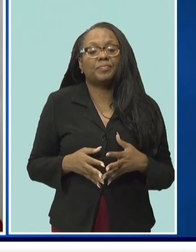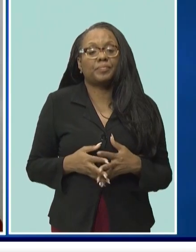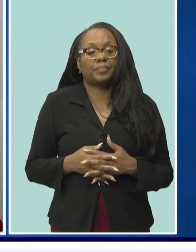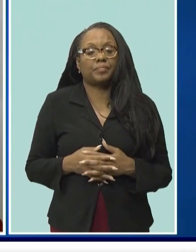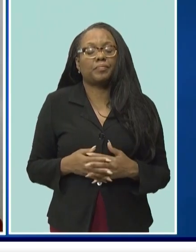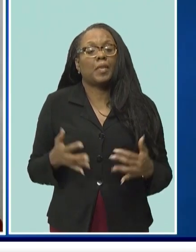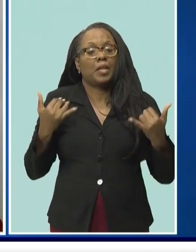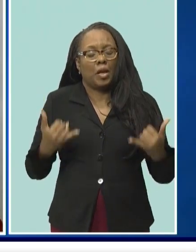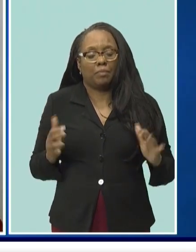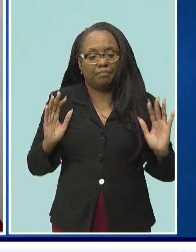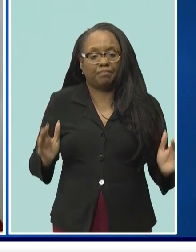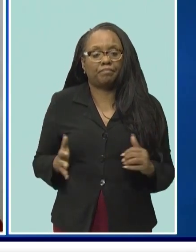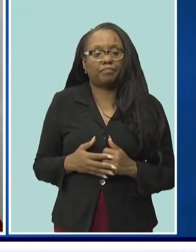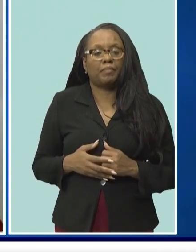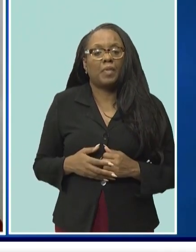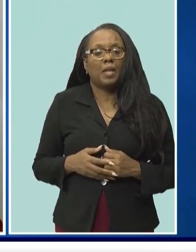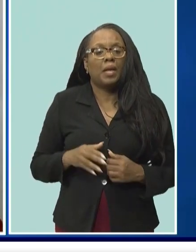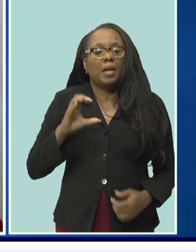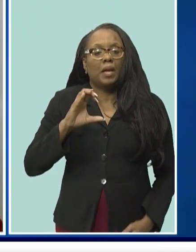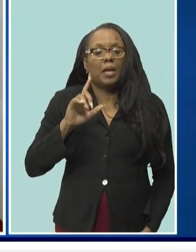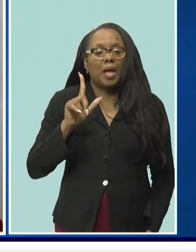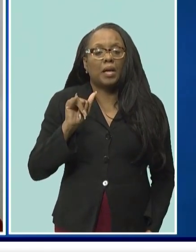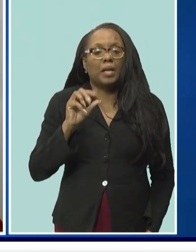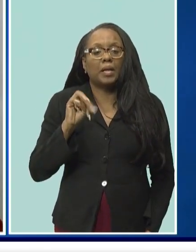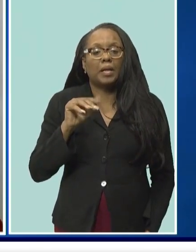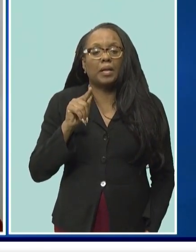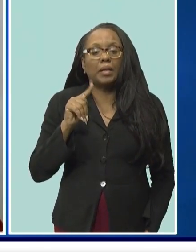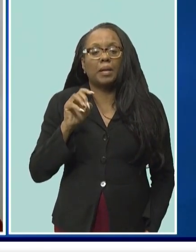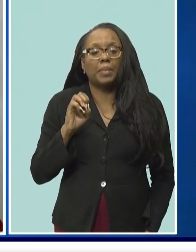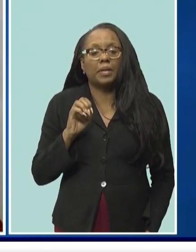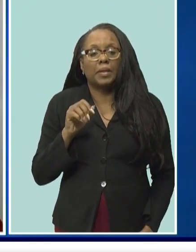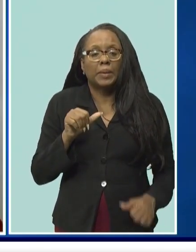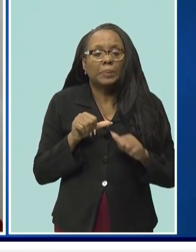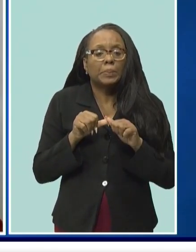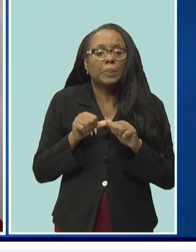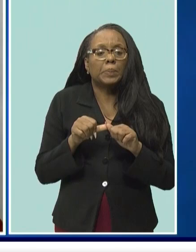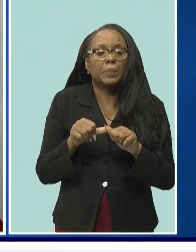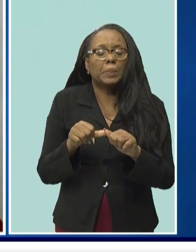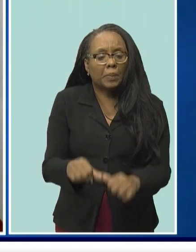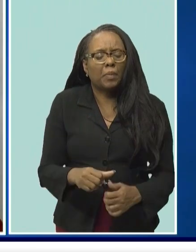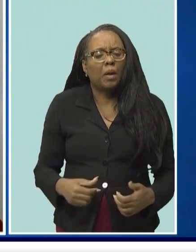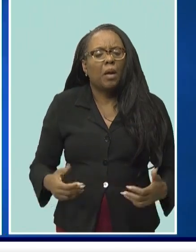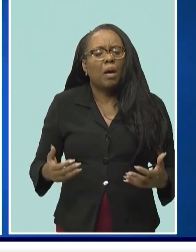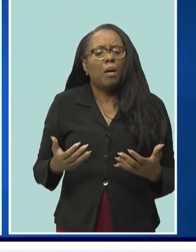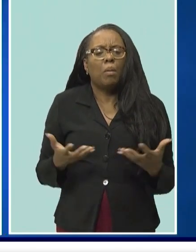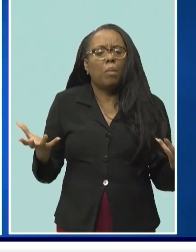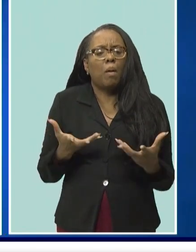get into it. What areas of climate resilience and sustainability can these funds help to bolster?